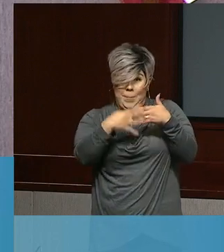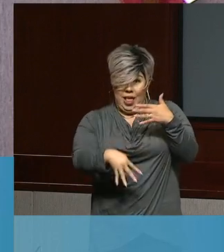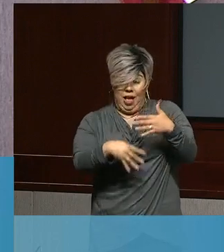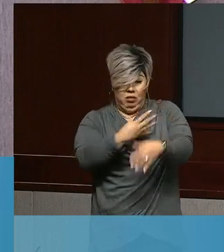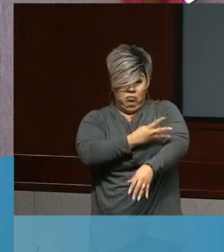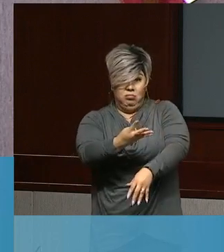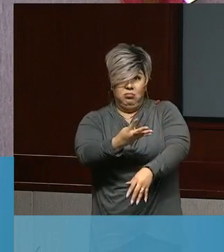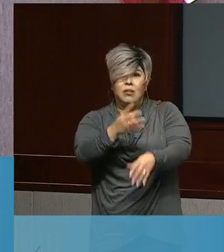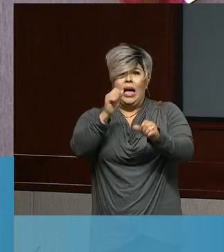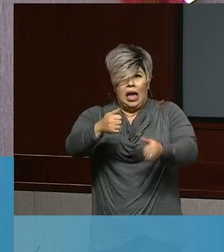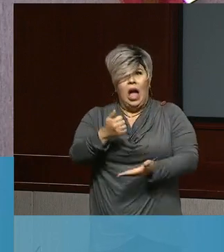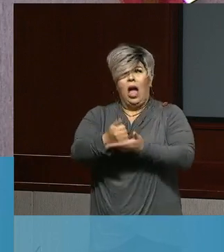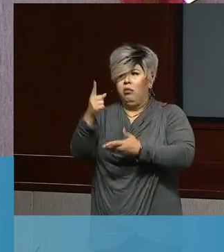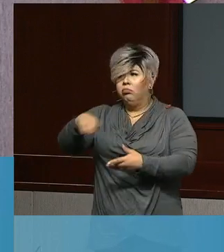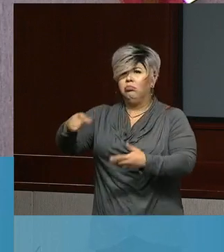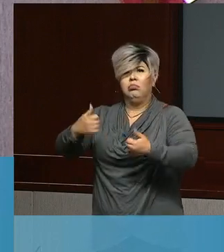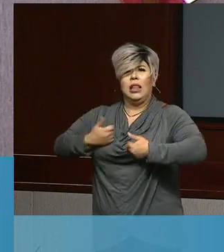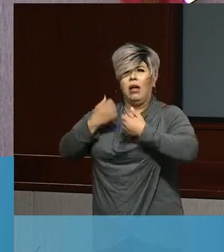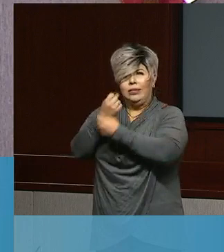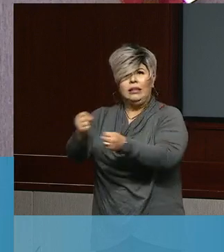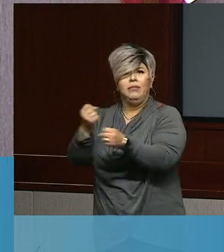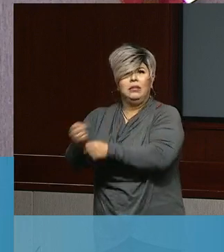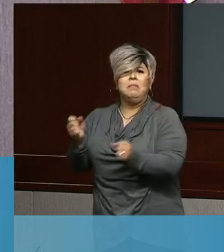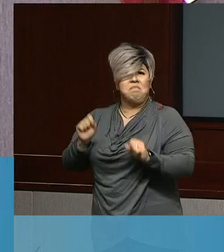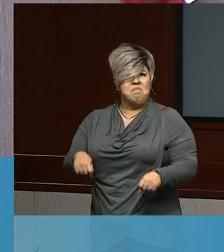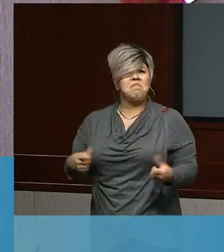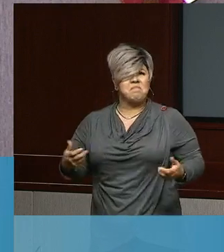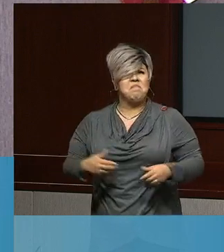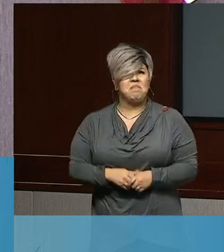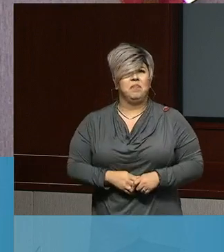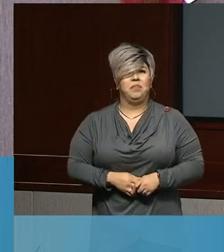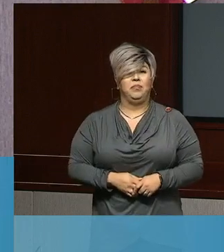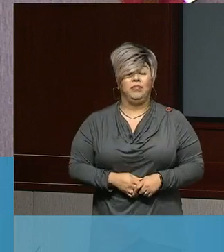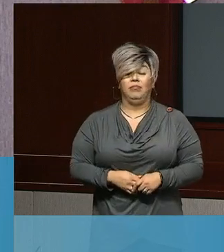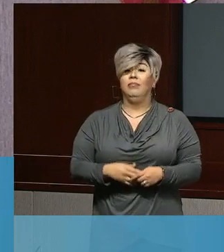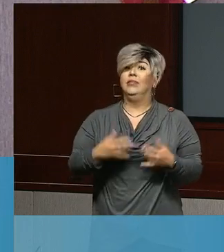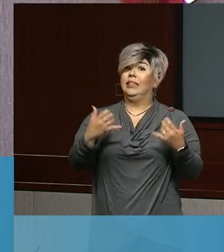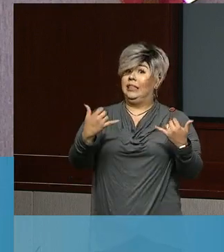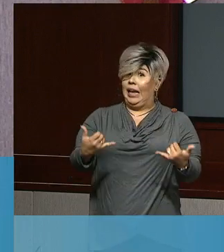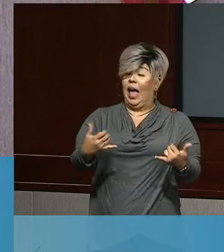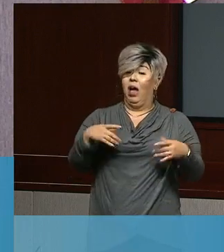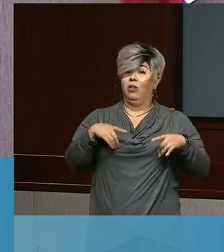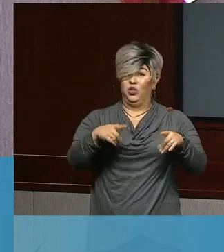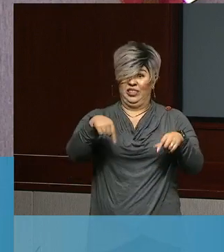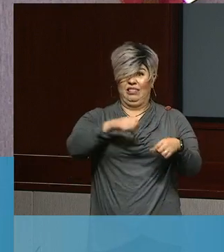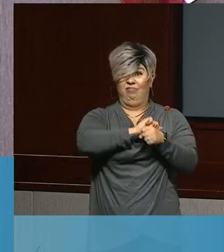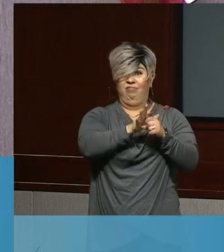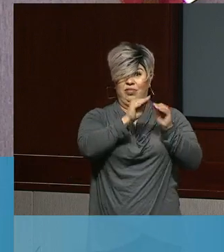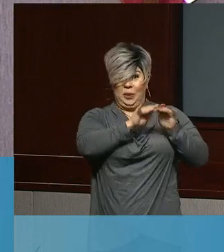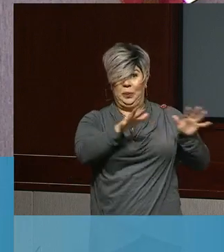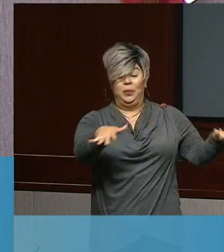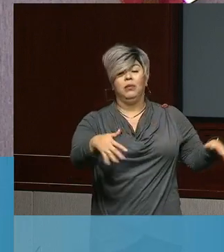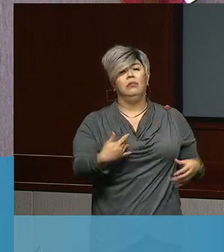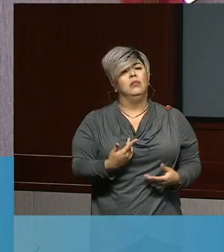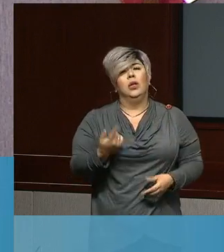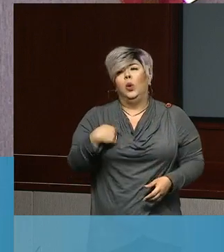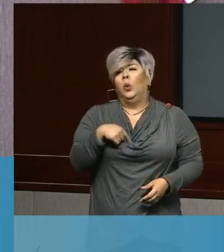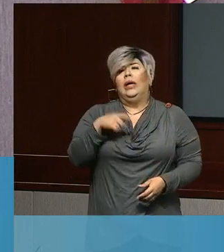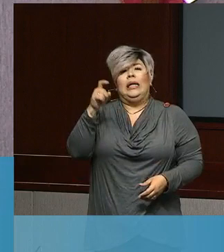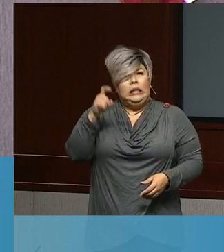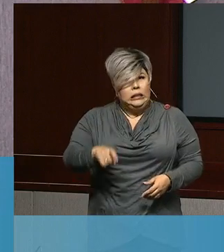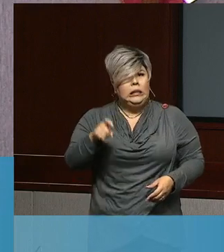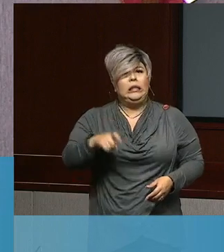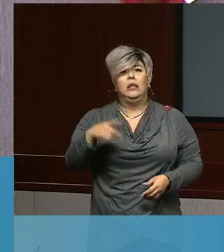save lives every day. During this pandemic, the need for convalescent plasma